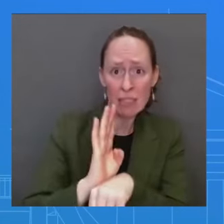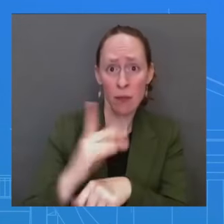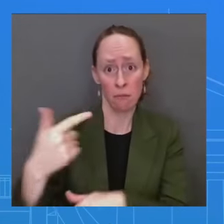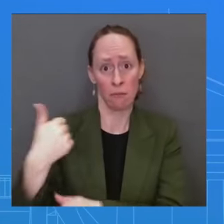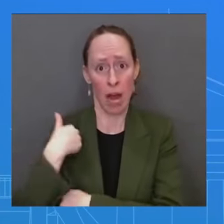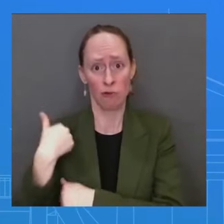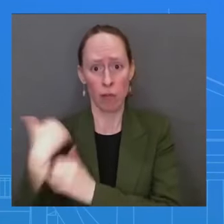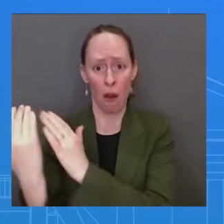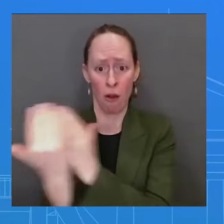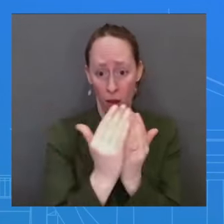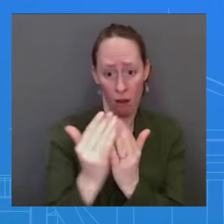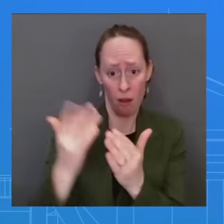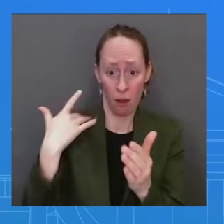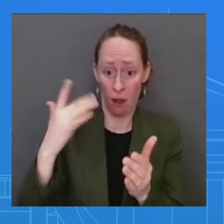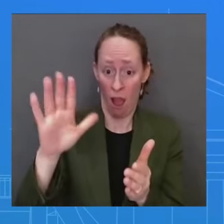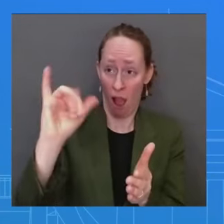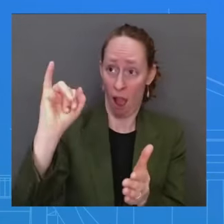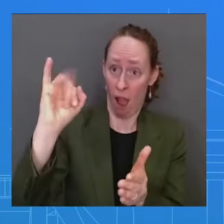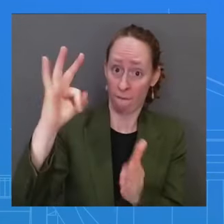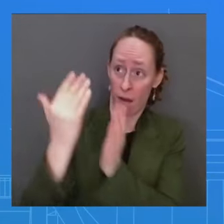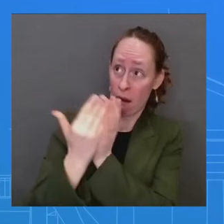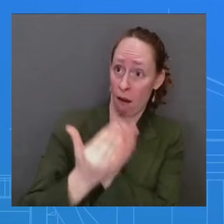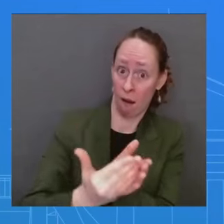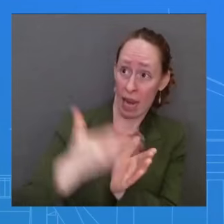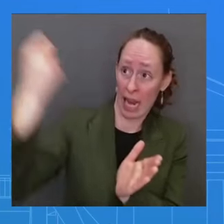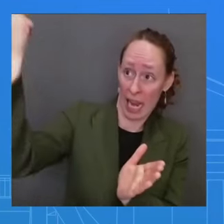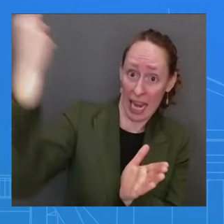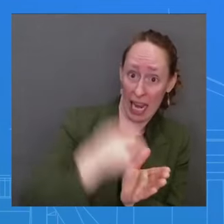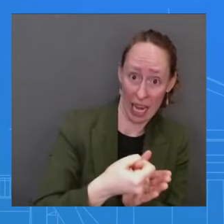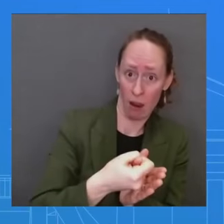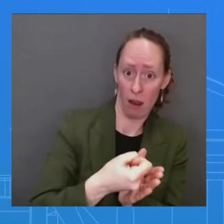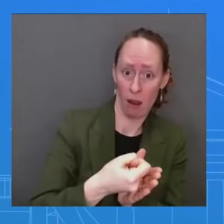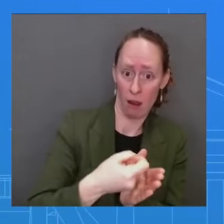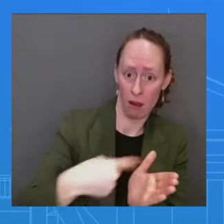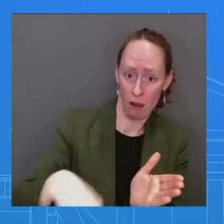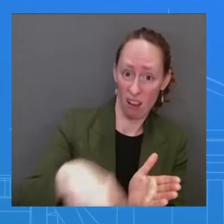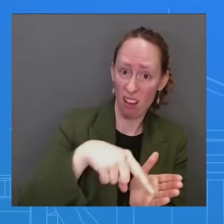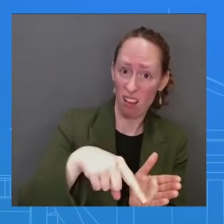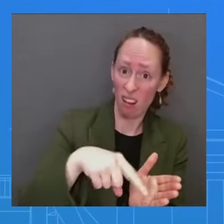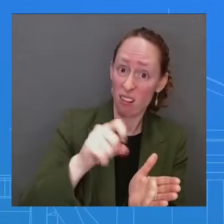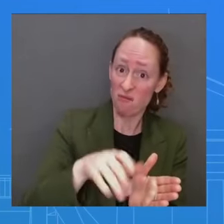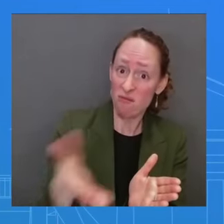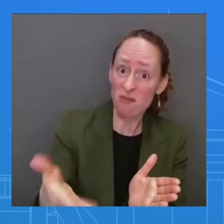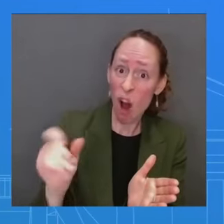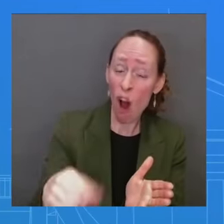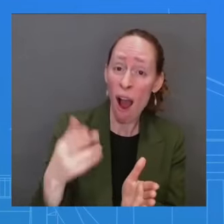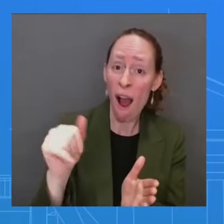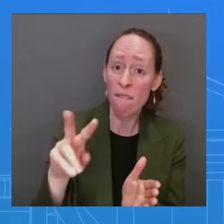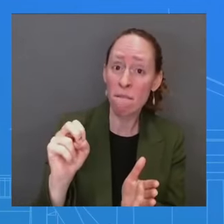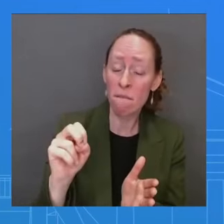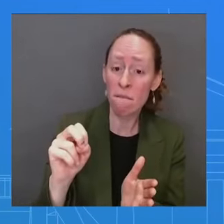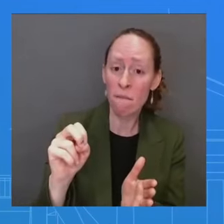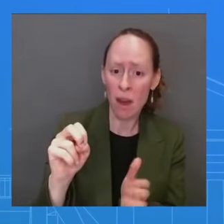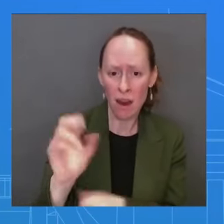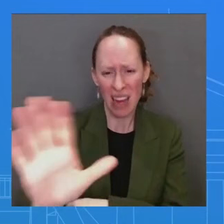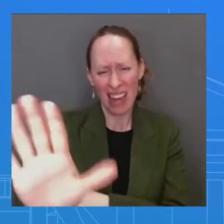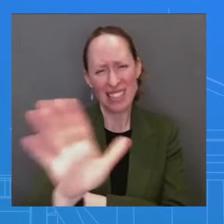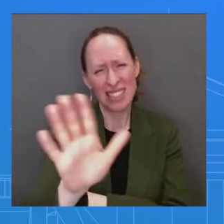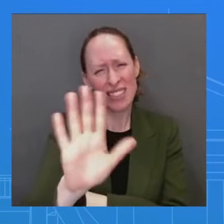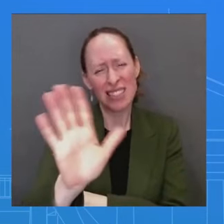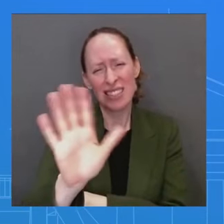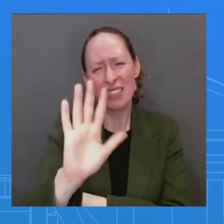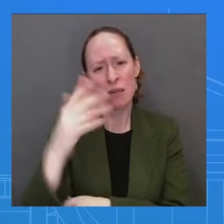hit, innocent lives very well could have been lost. So we'll say it again. These attacks against vessels in the Red Sea pose